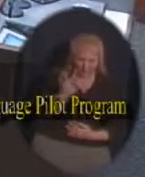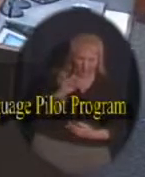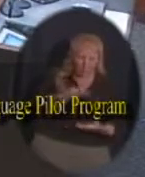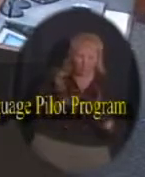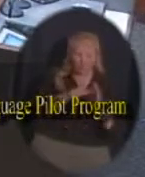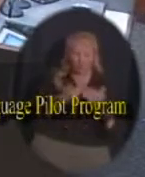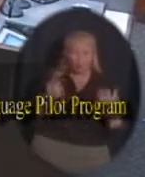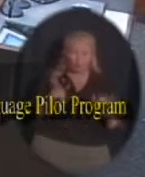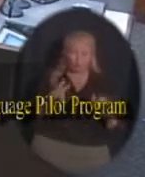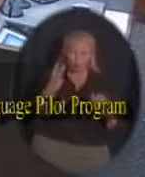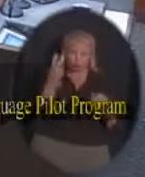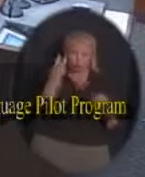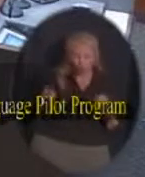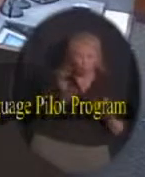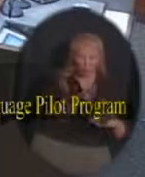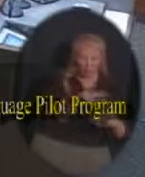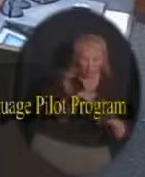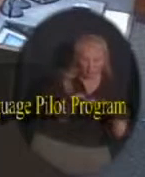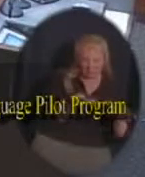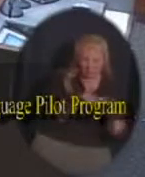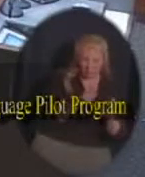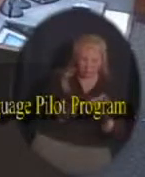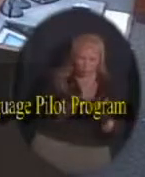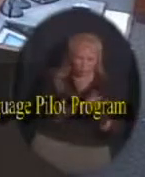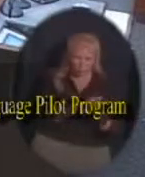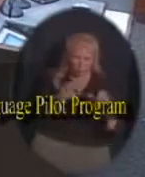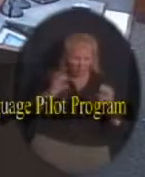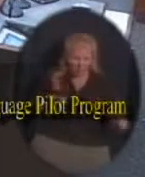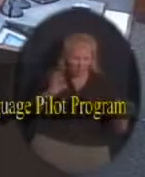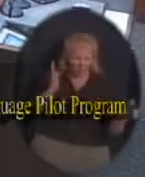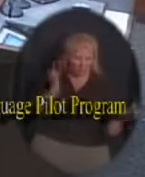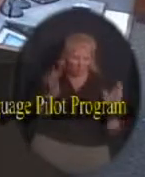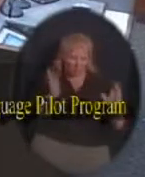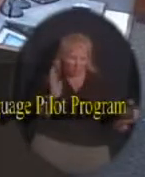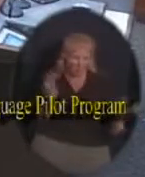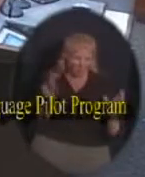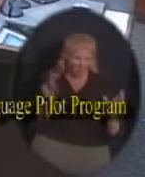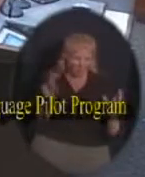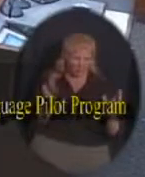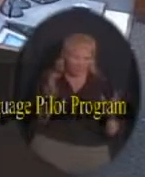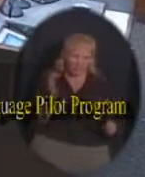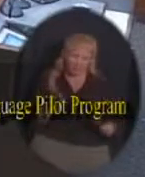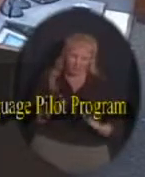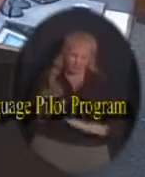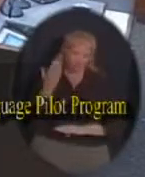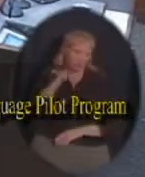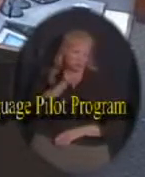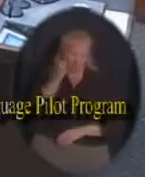medium-sized then populations. And I hadn't thought about that till you made your comment.